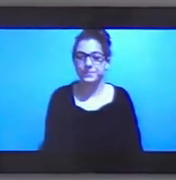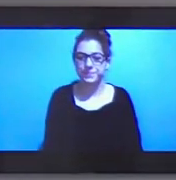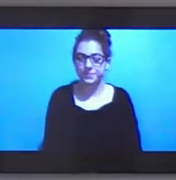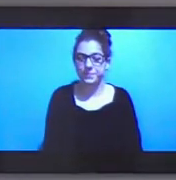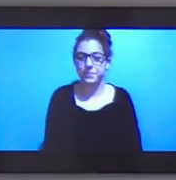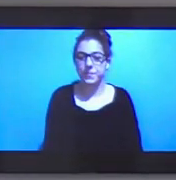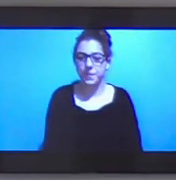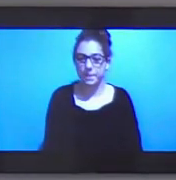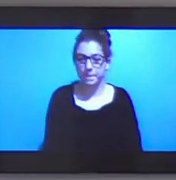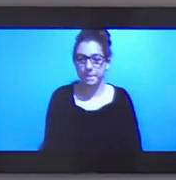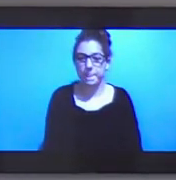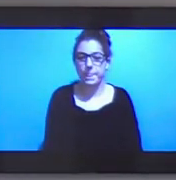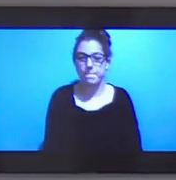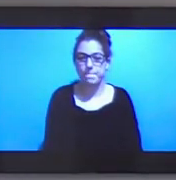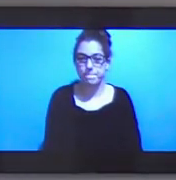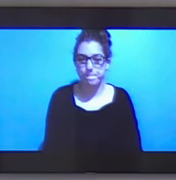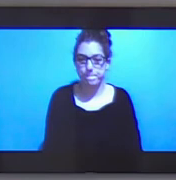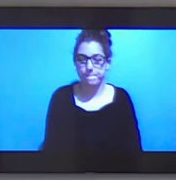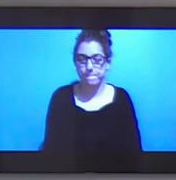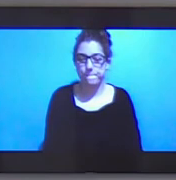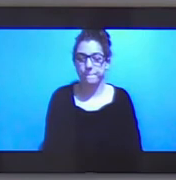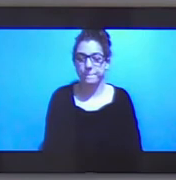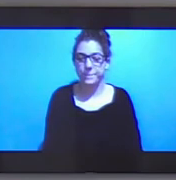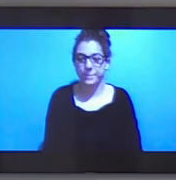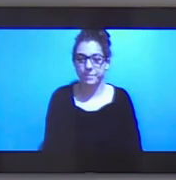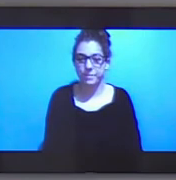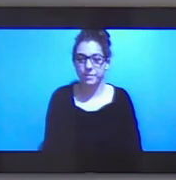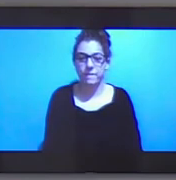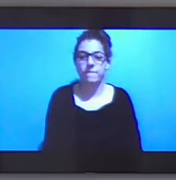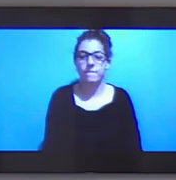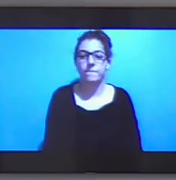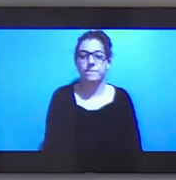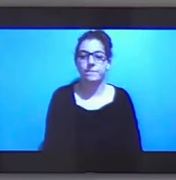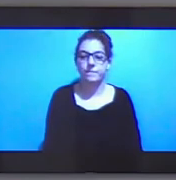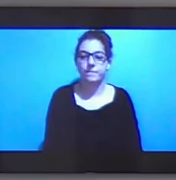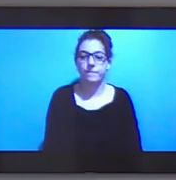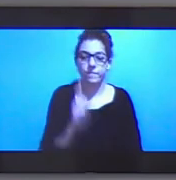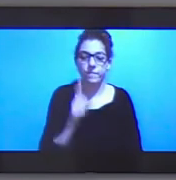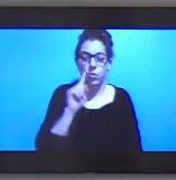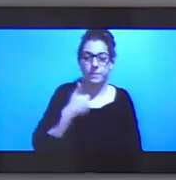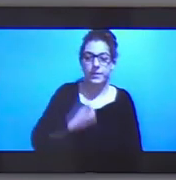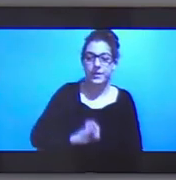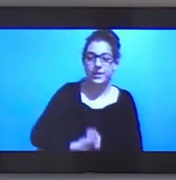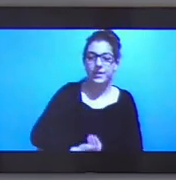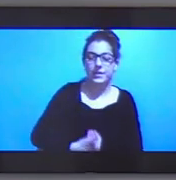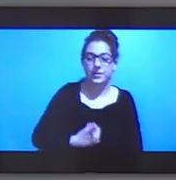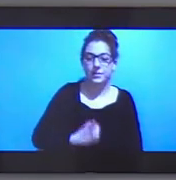The body of Christ for you, the blood of Christ shed for you.